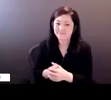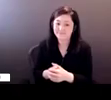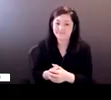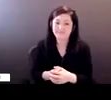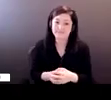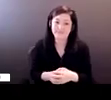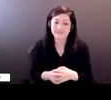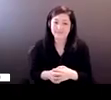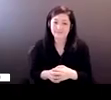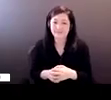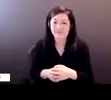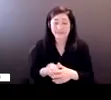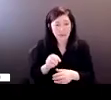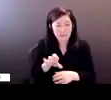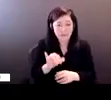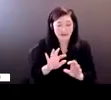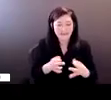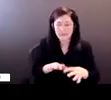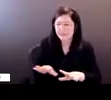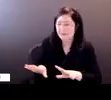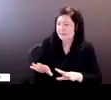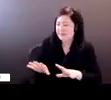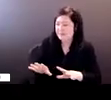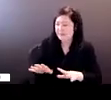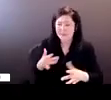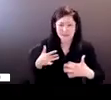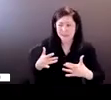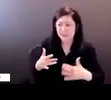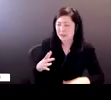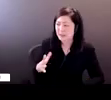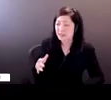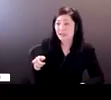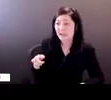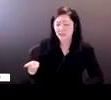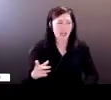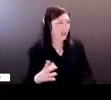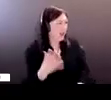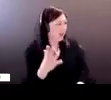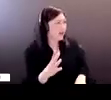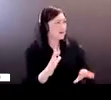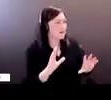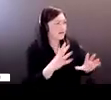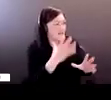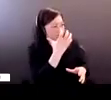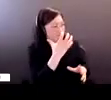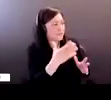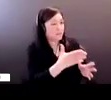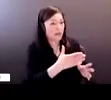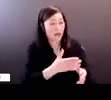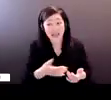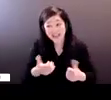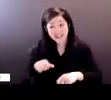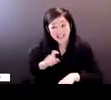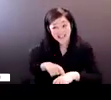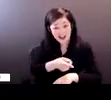Mary's family concerns were met with anger from Mary, and any approaches to him to temper his